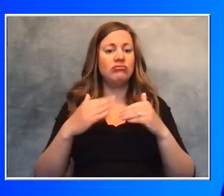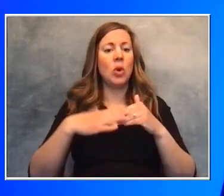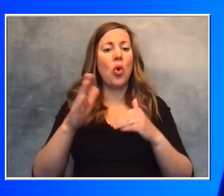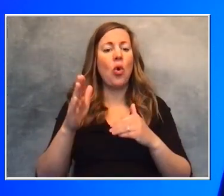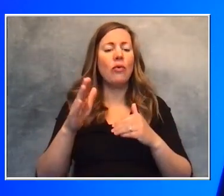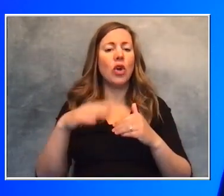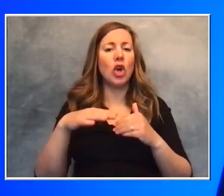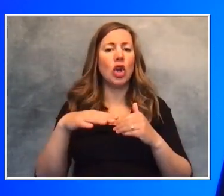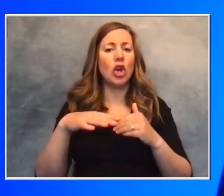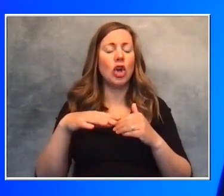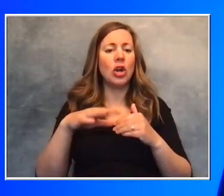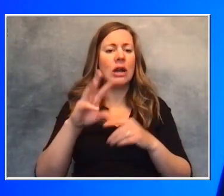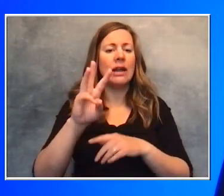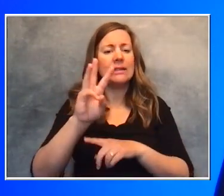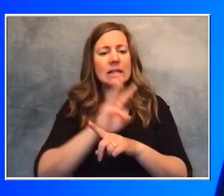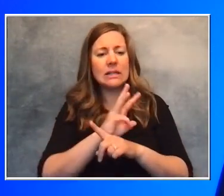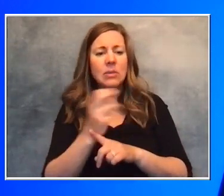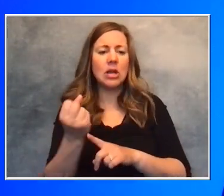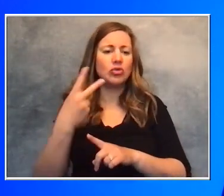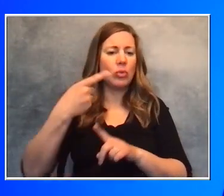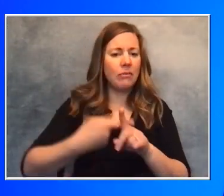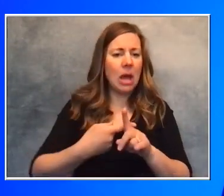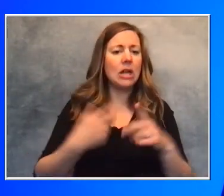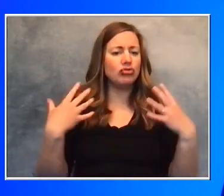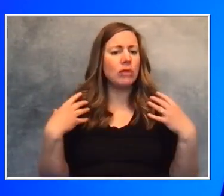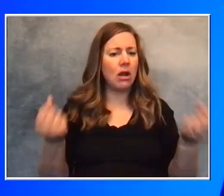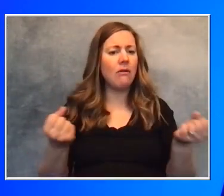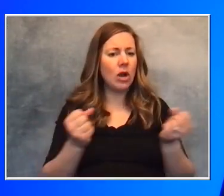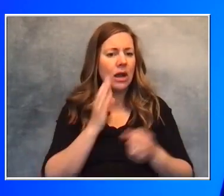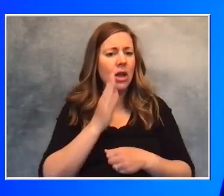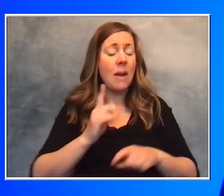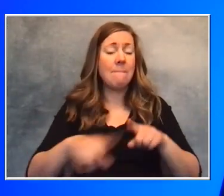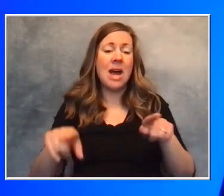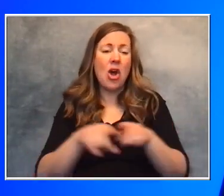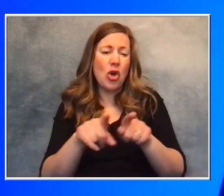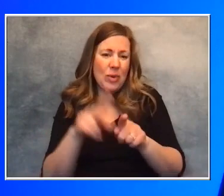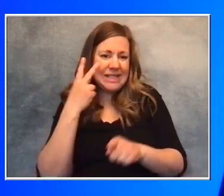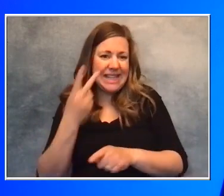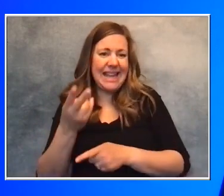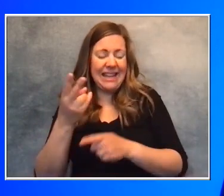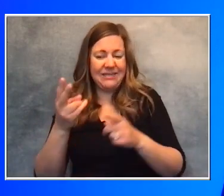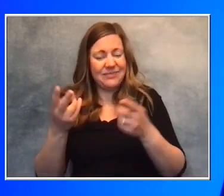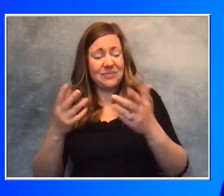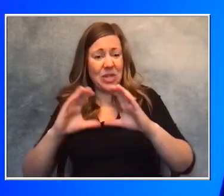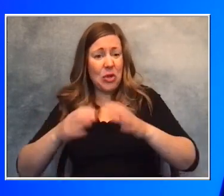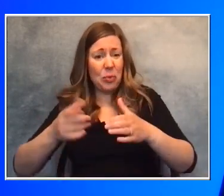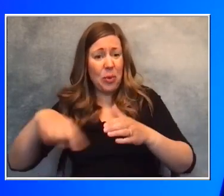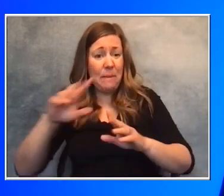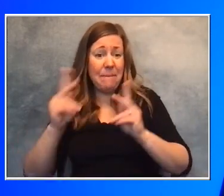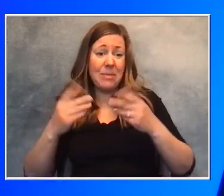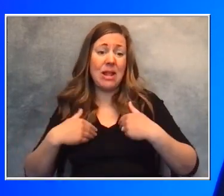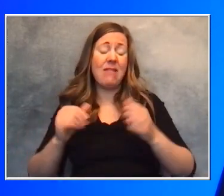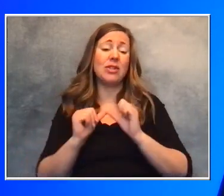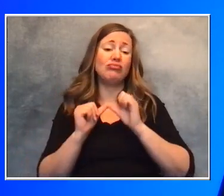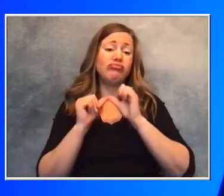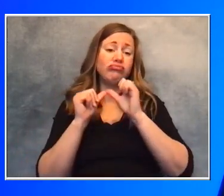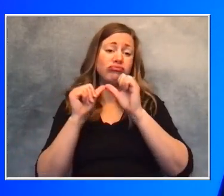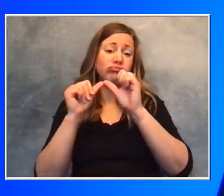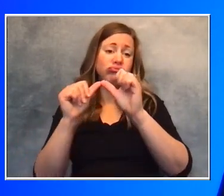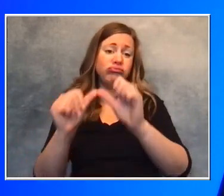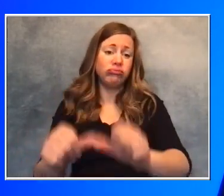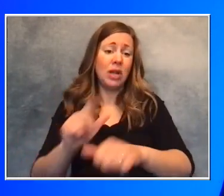months are making a recovery, but we are seeing a subset of patients that are having chronic long-term symptoms